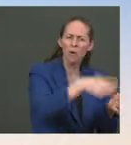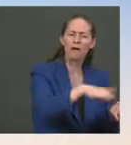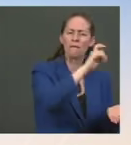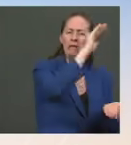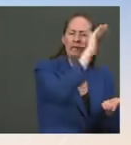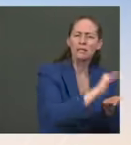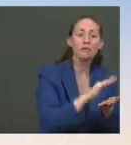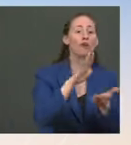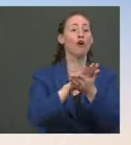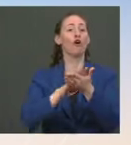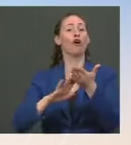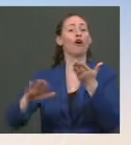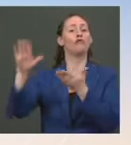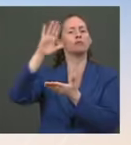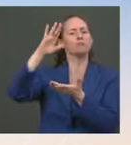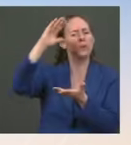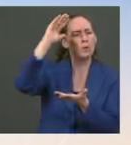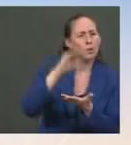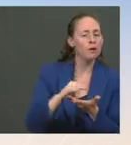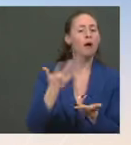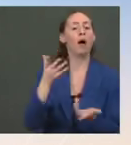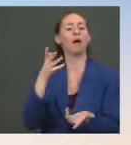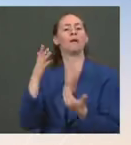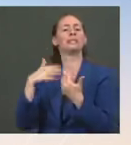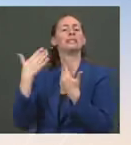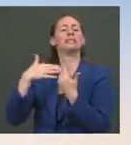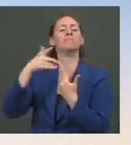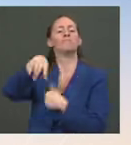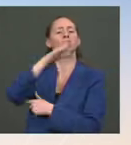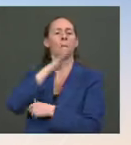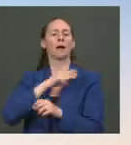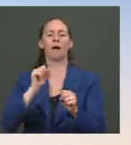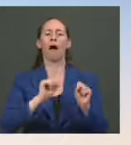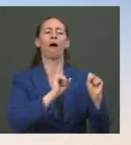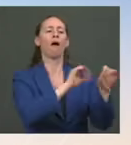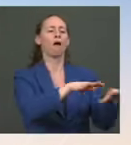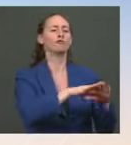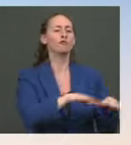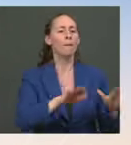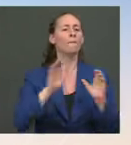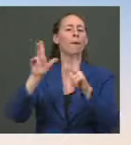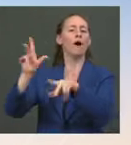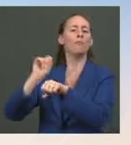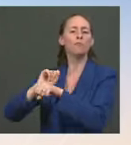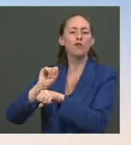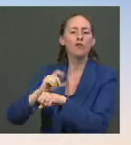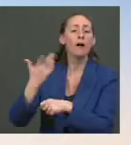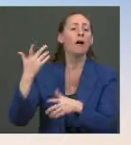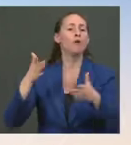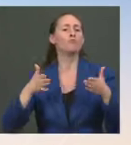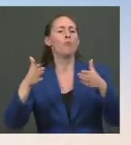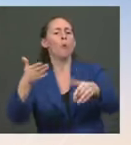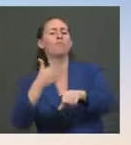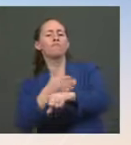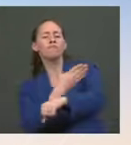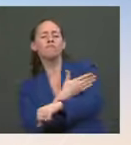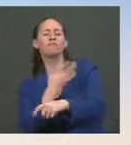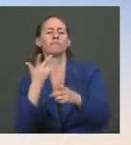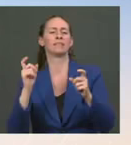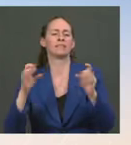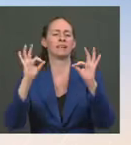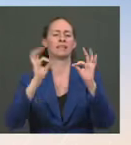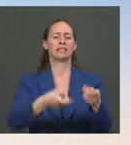for women to rejoin the workforce. We need to rebuild and modernize our infrastructure. So there's agreement on that.